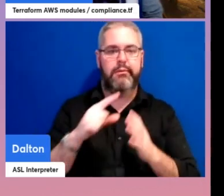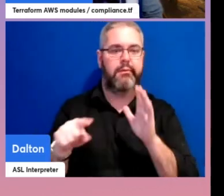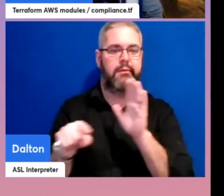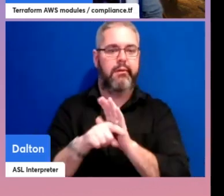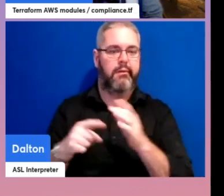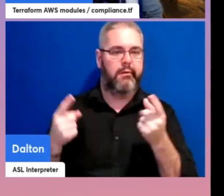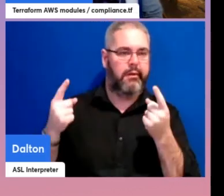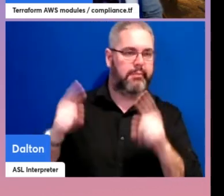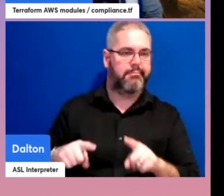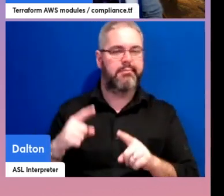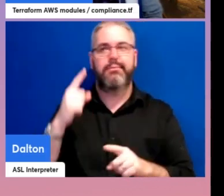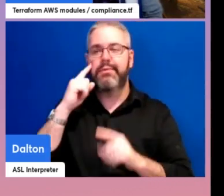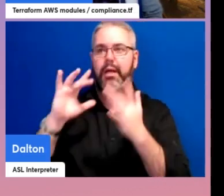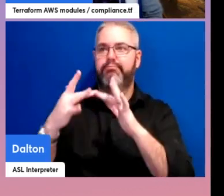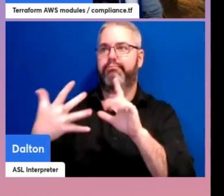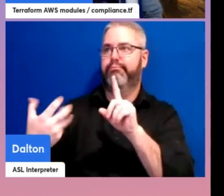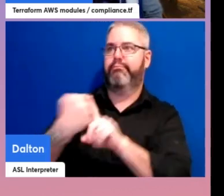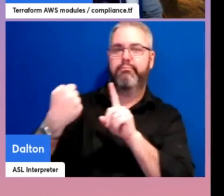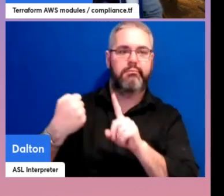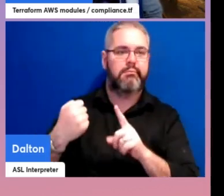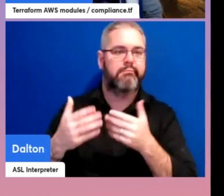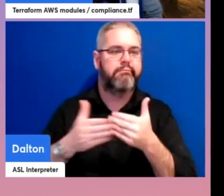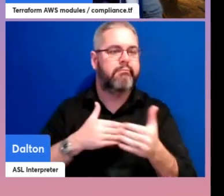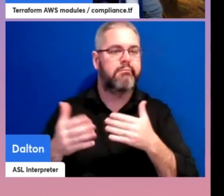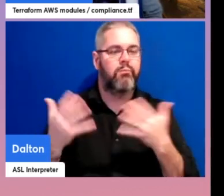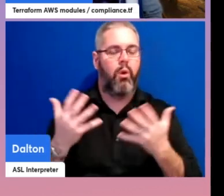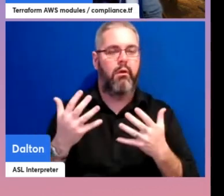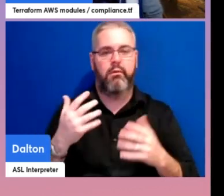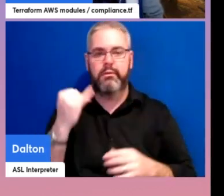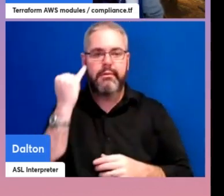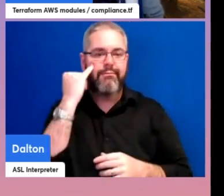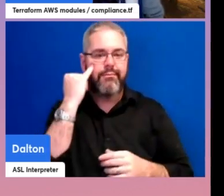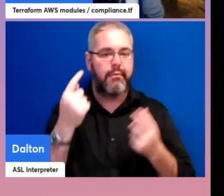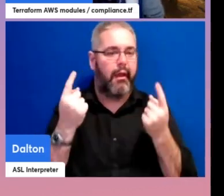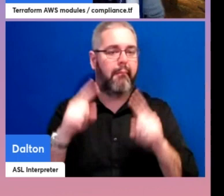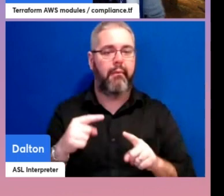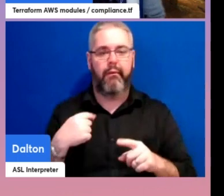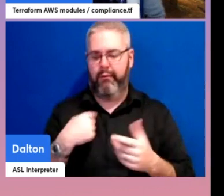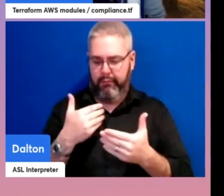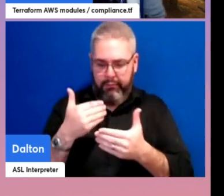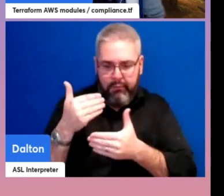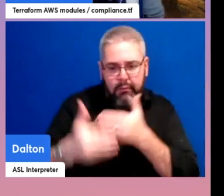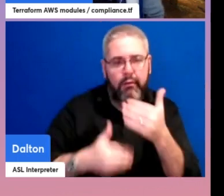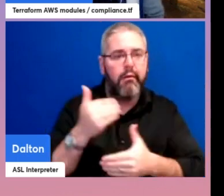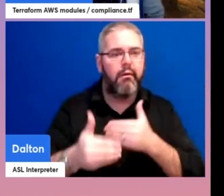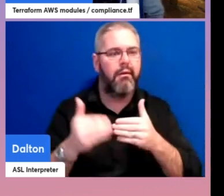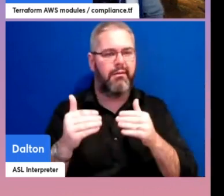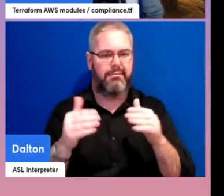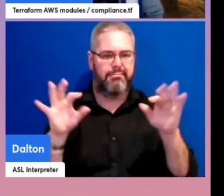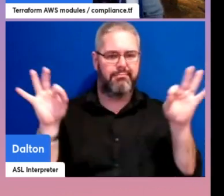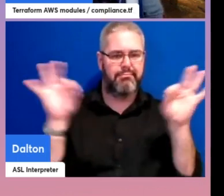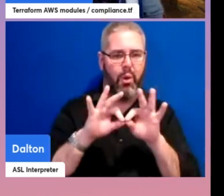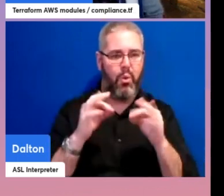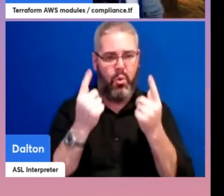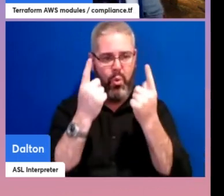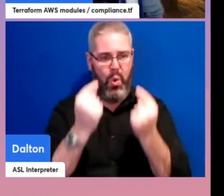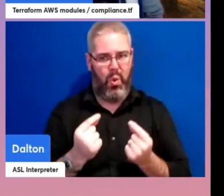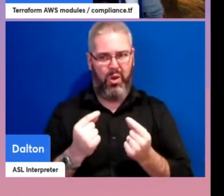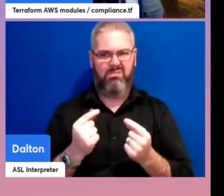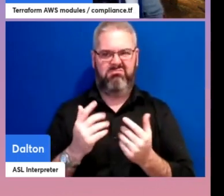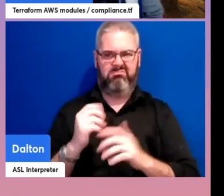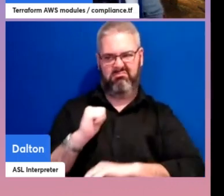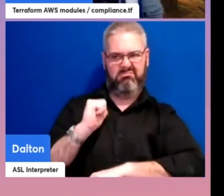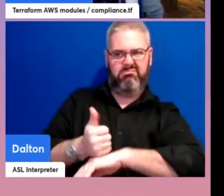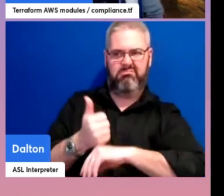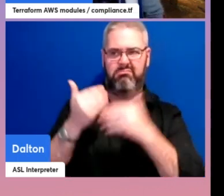as something what no matter what you're going to do, is just good to do and good to implement. In